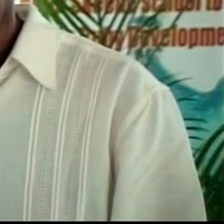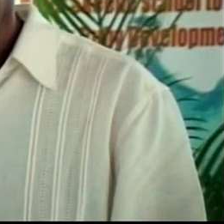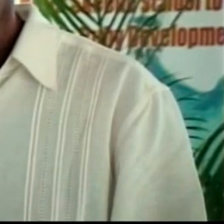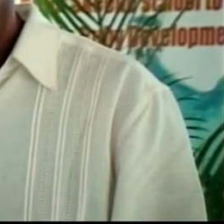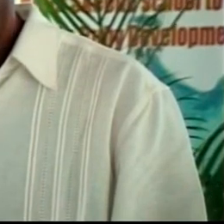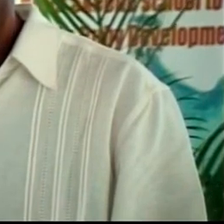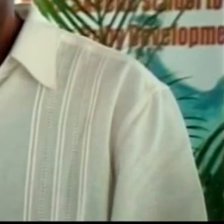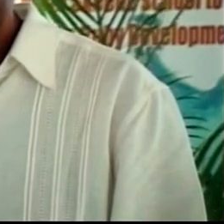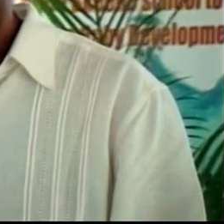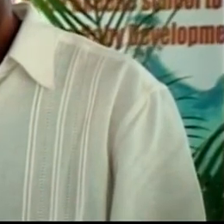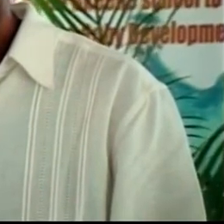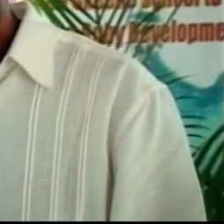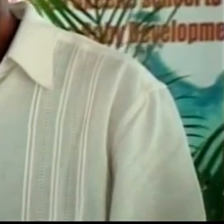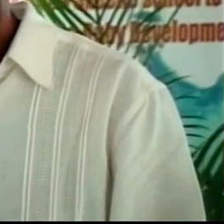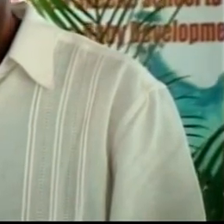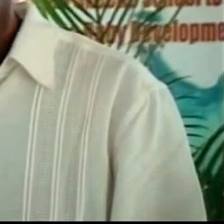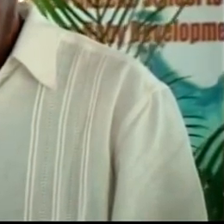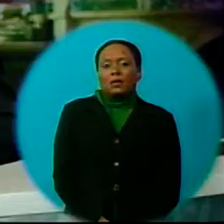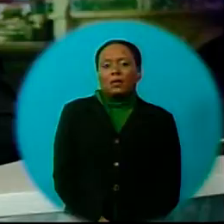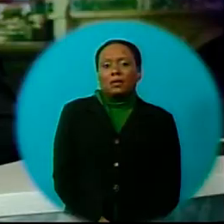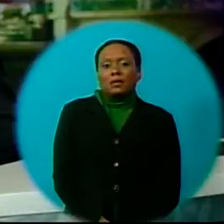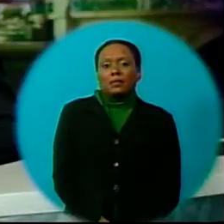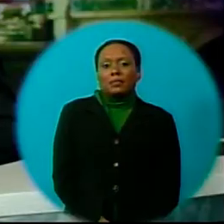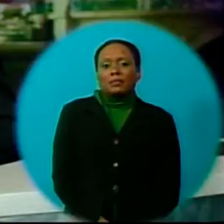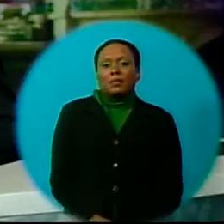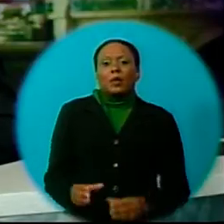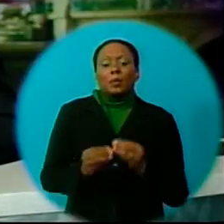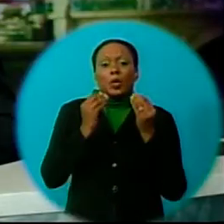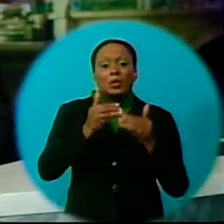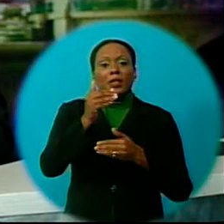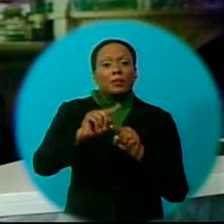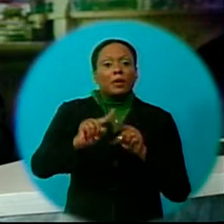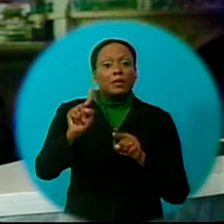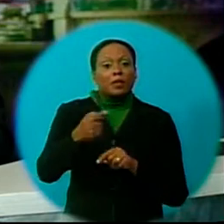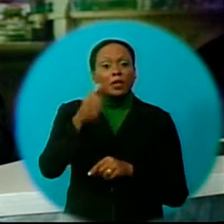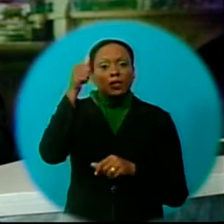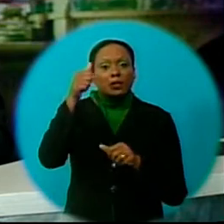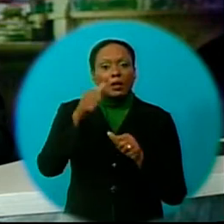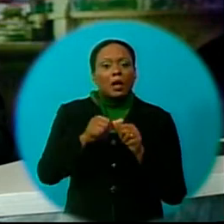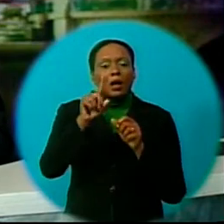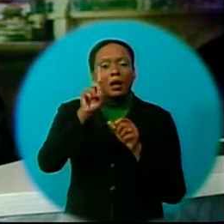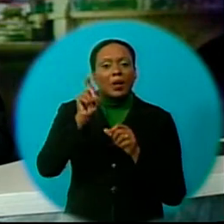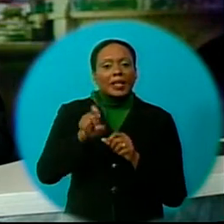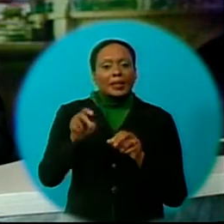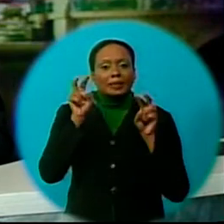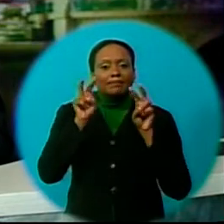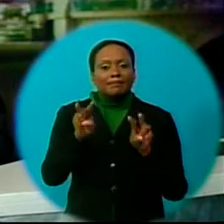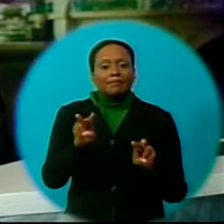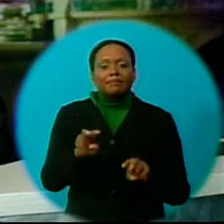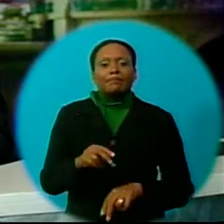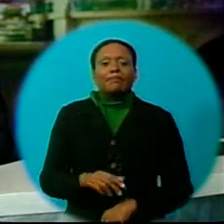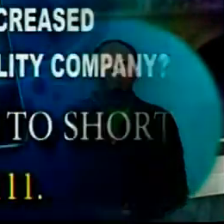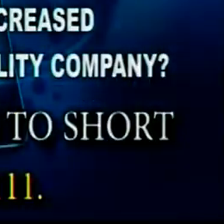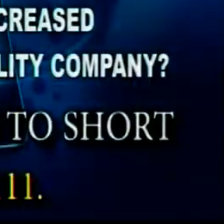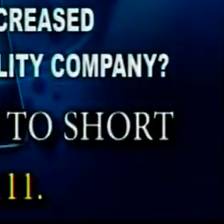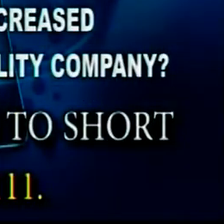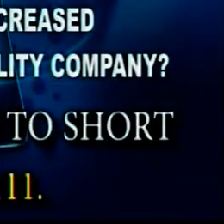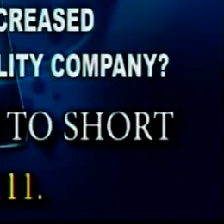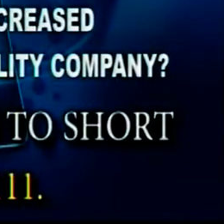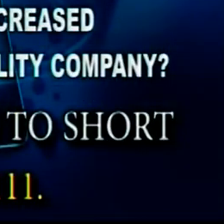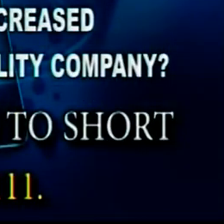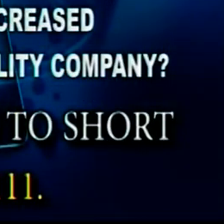a valiant effort to improve. More news ahead in just a moment, but now we want to hear from you on this question.